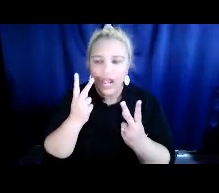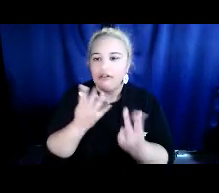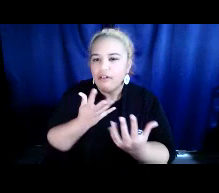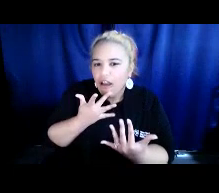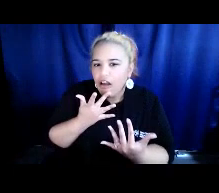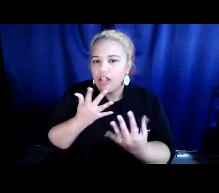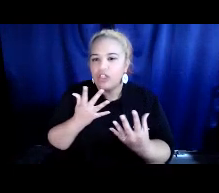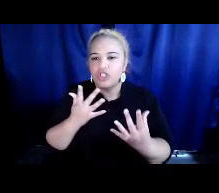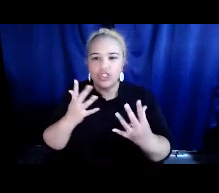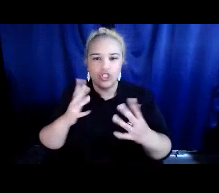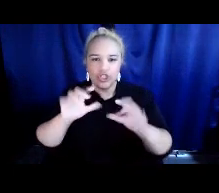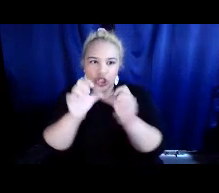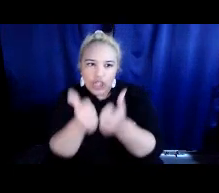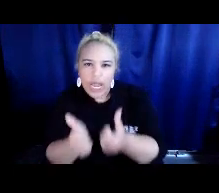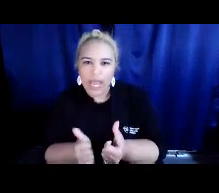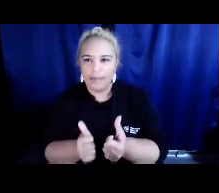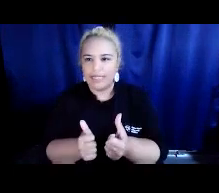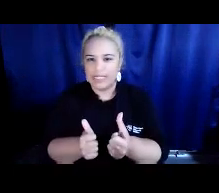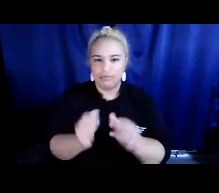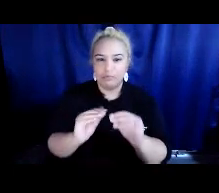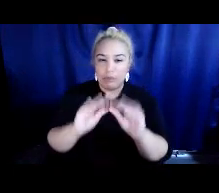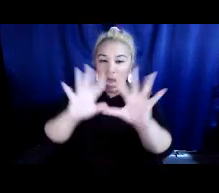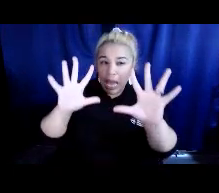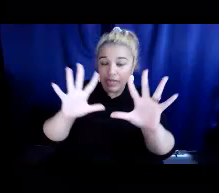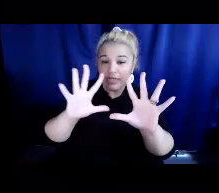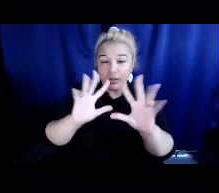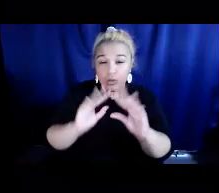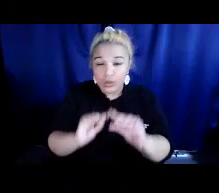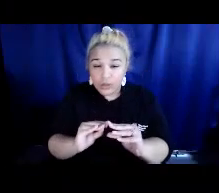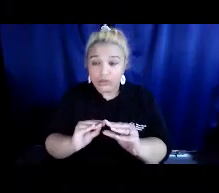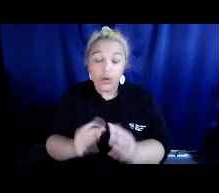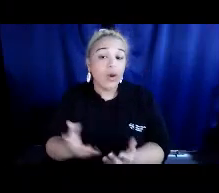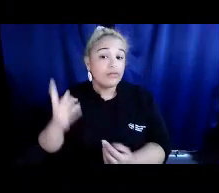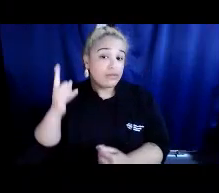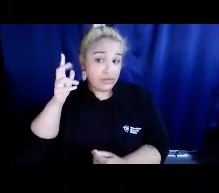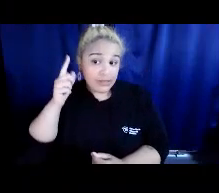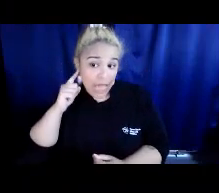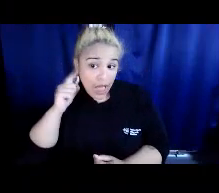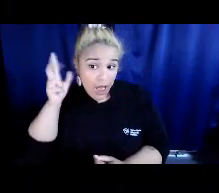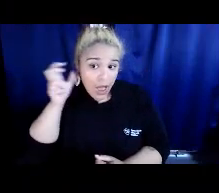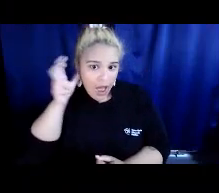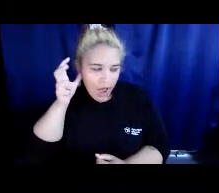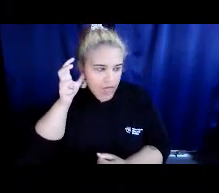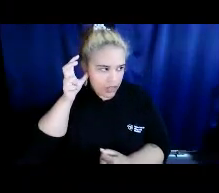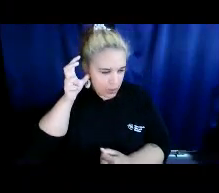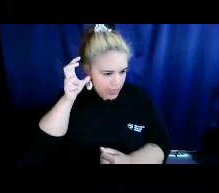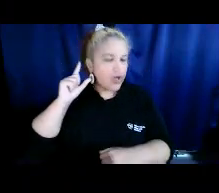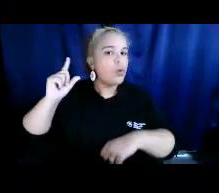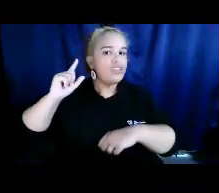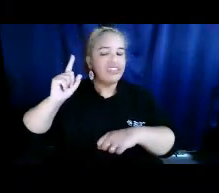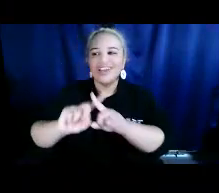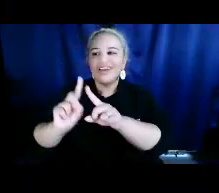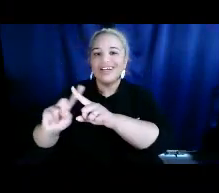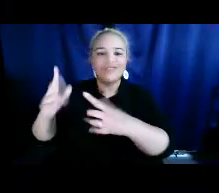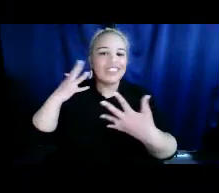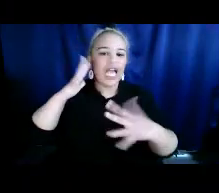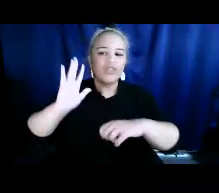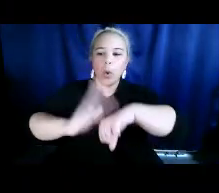of an announcement notifies us there's a performance starting. Next will be the sense of touch. We identify things